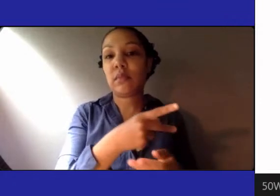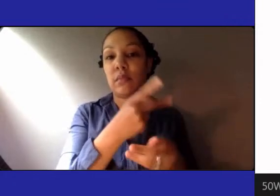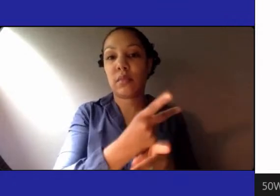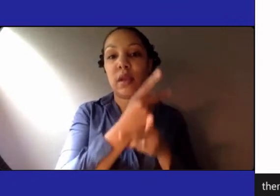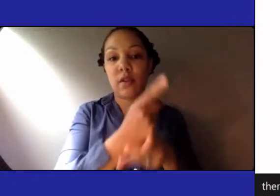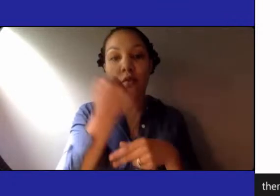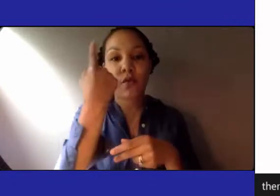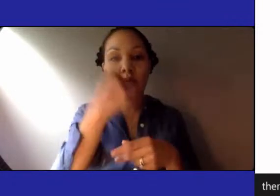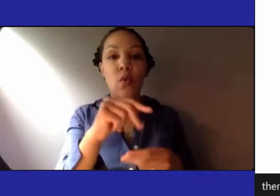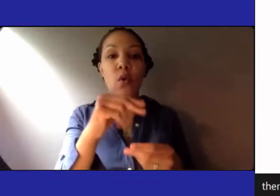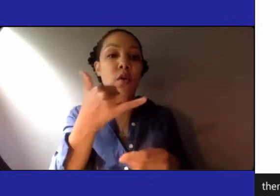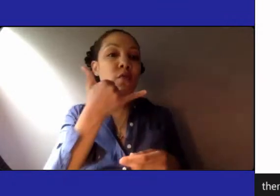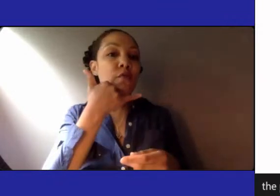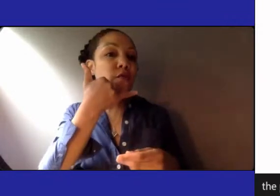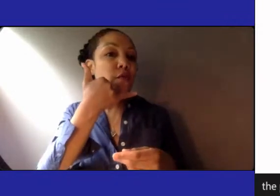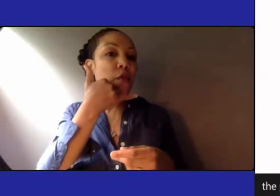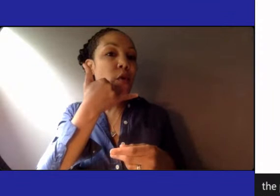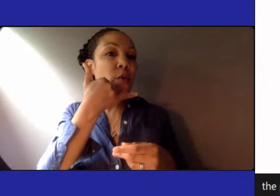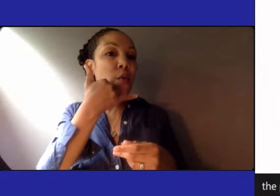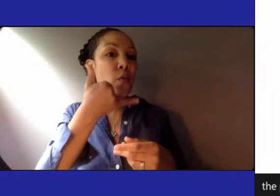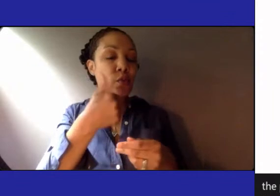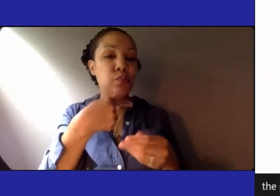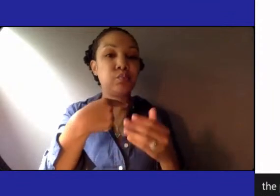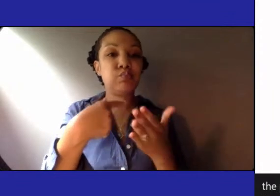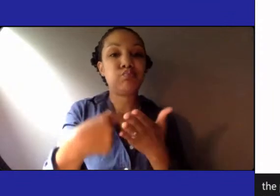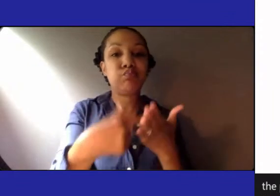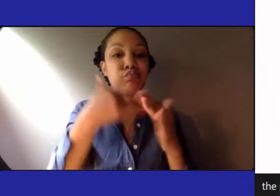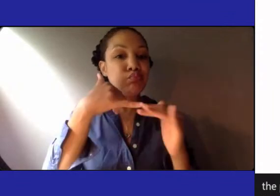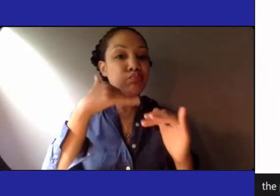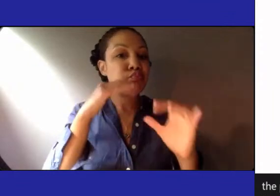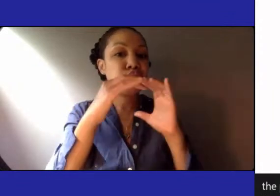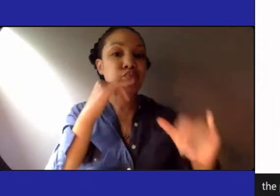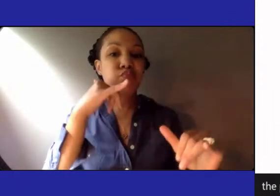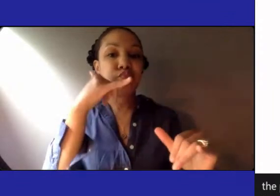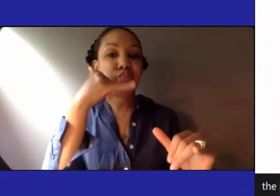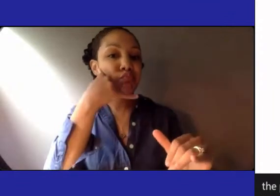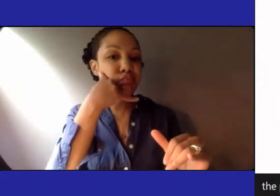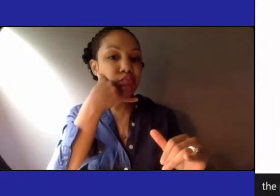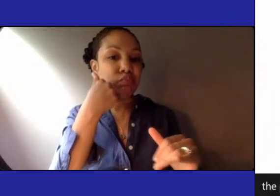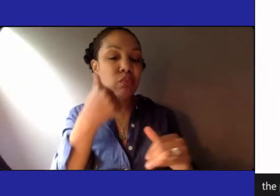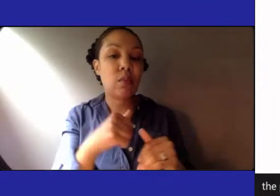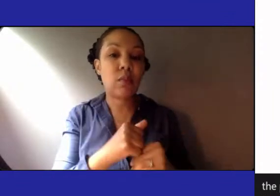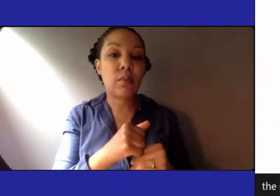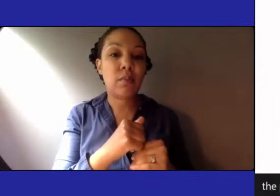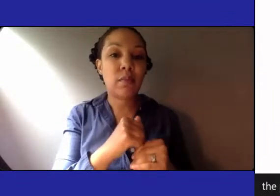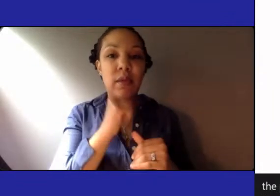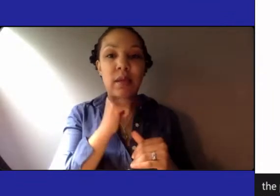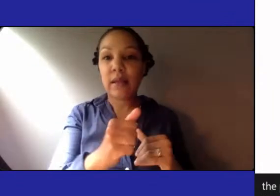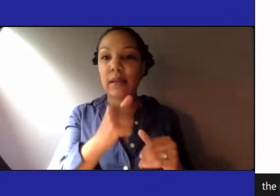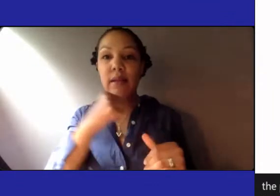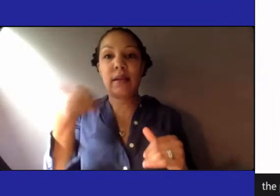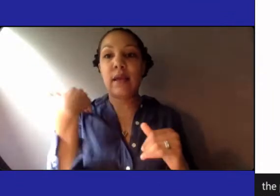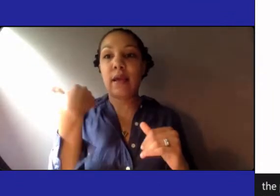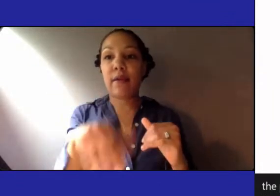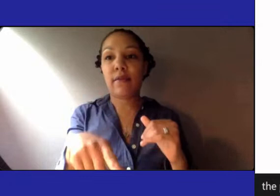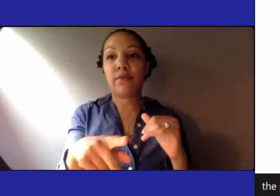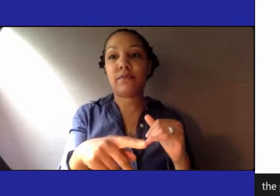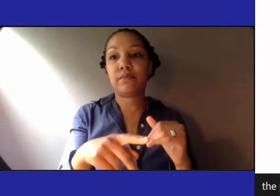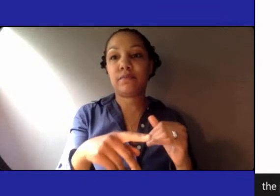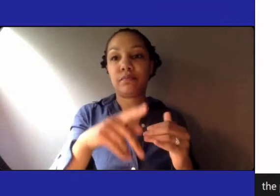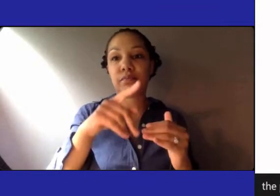And although they did not get a citation for this observation, it was noted as an opportunity for